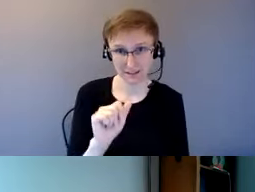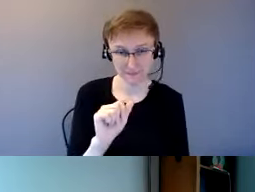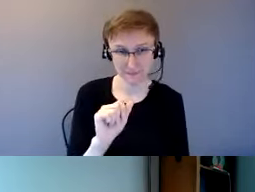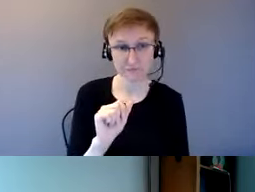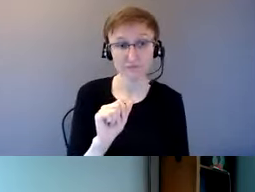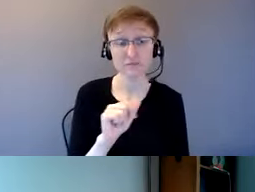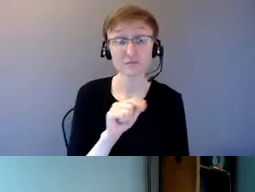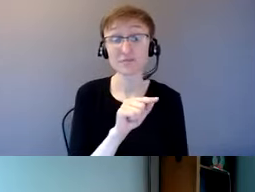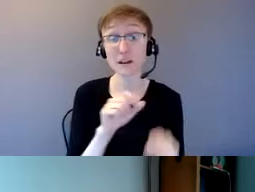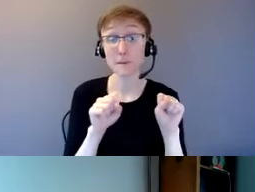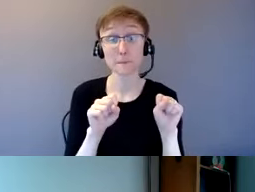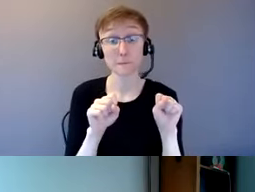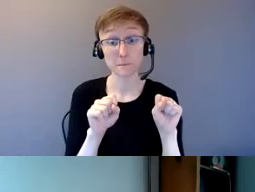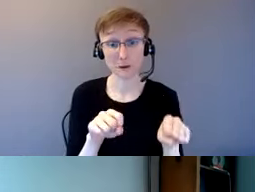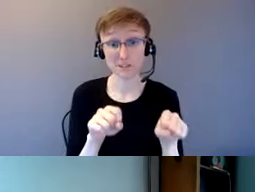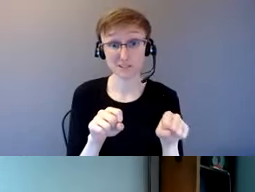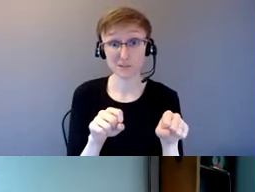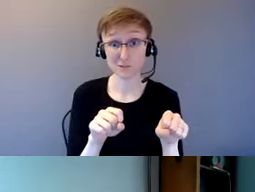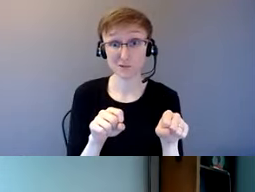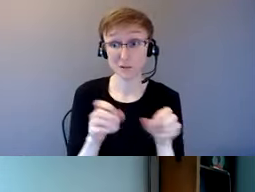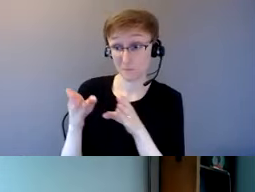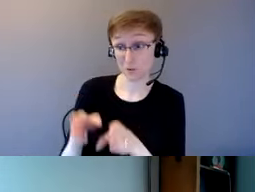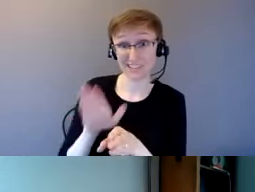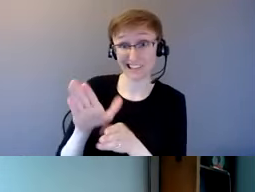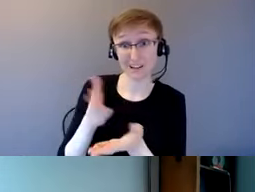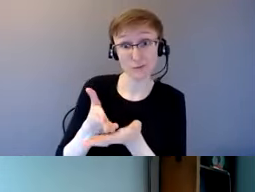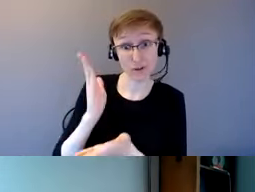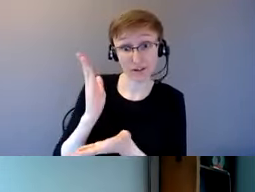potential to change a person's rights, to actually